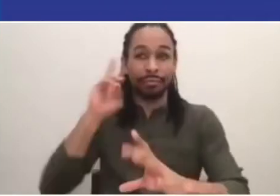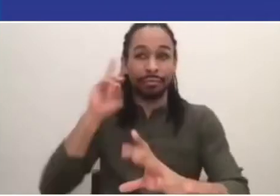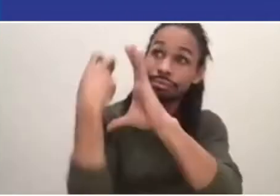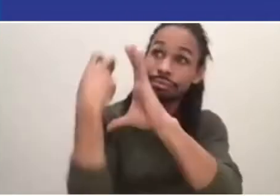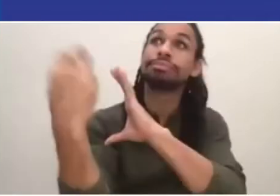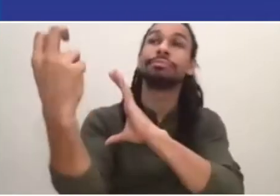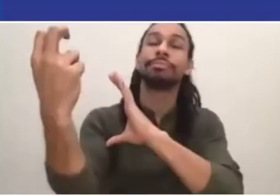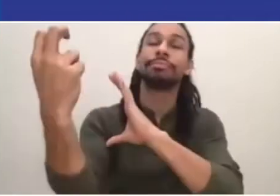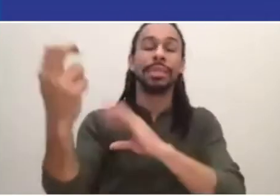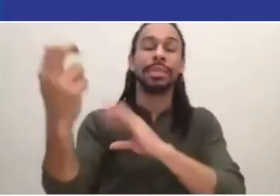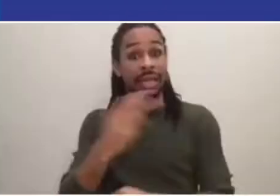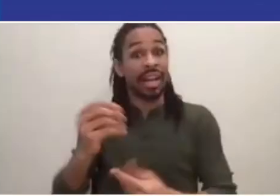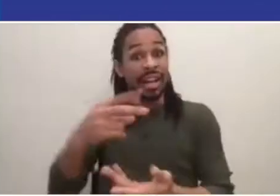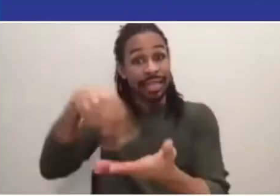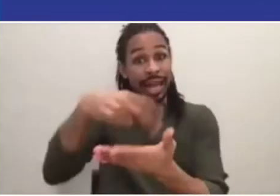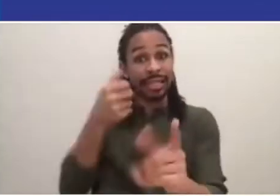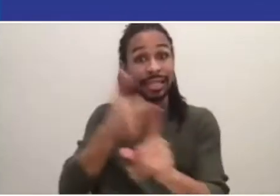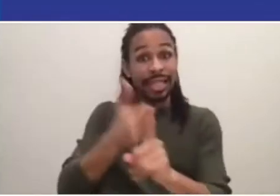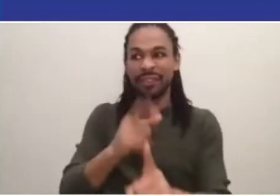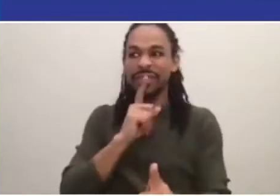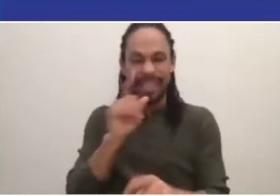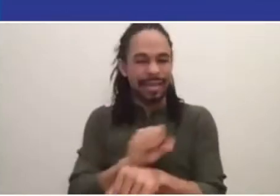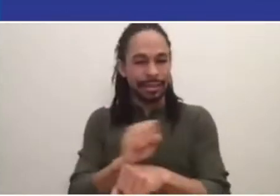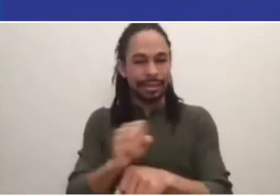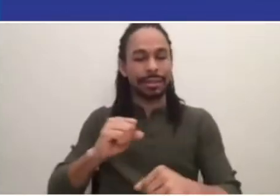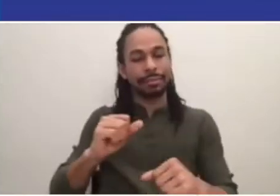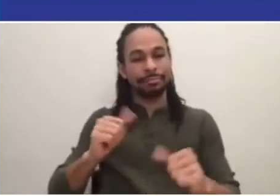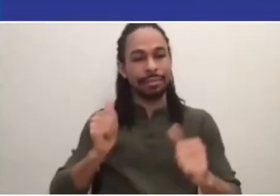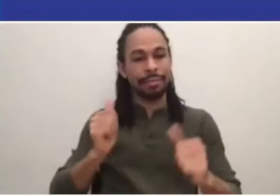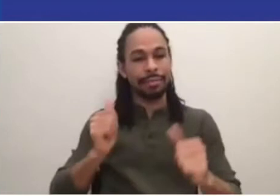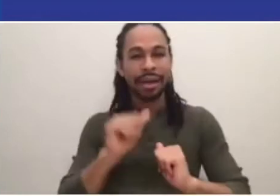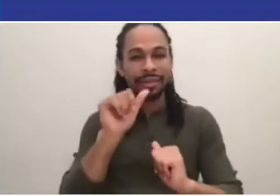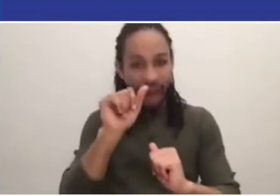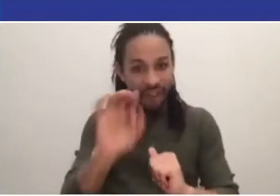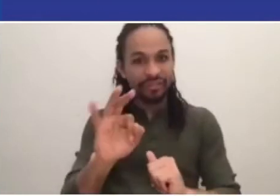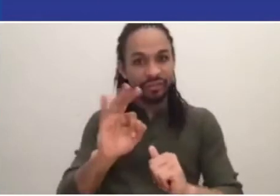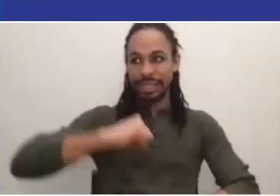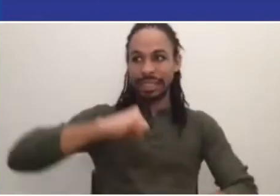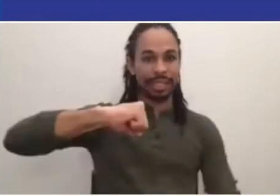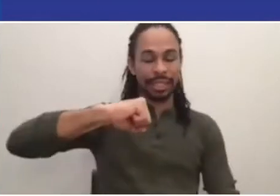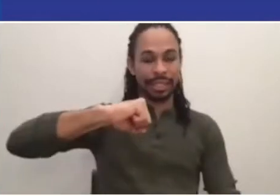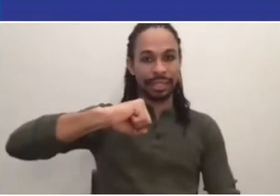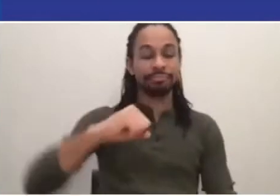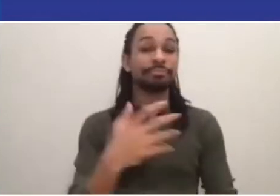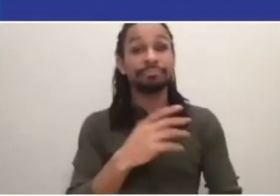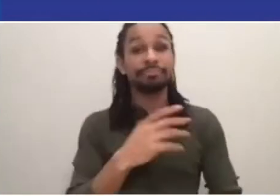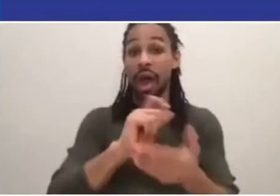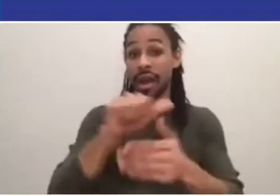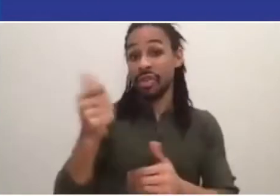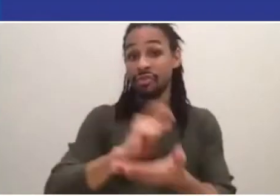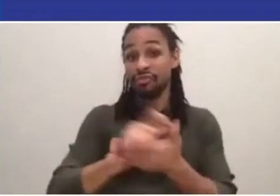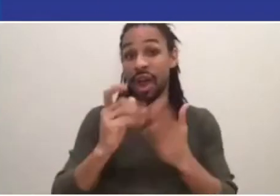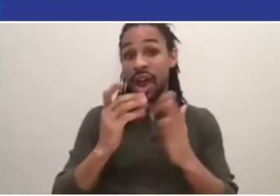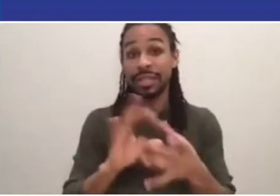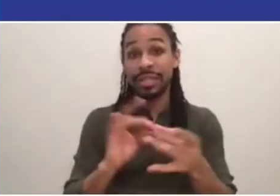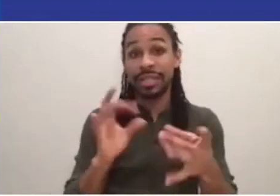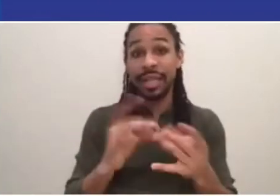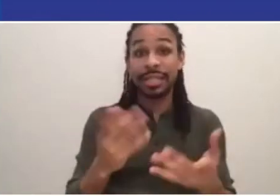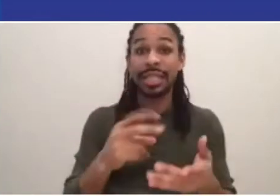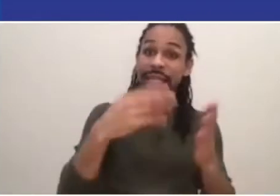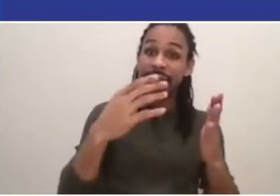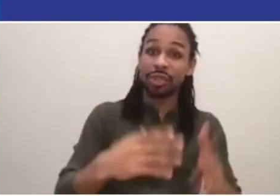dance itself is an act of resistance. As Anita Amirazvani writes, dancers resist